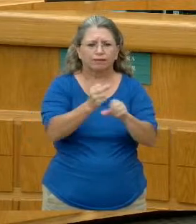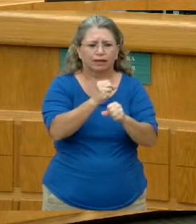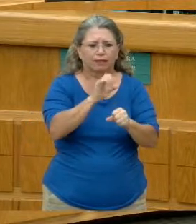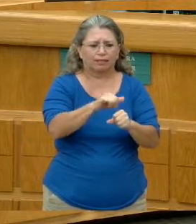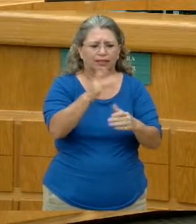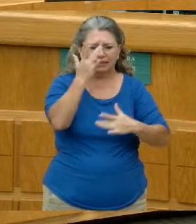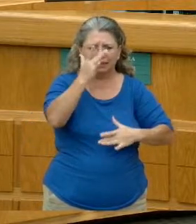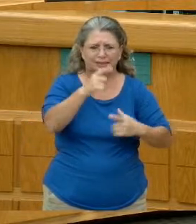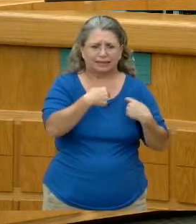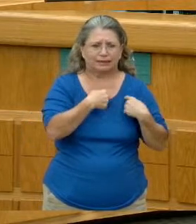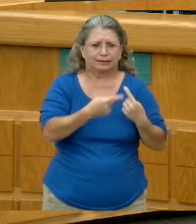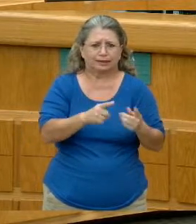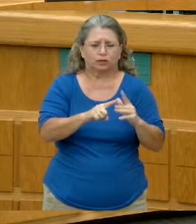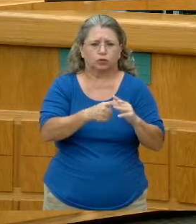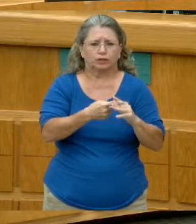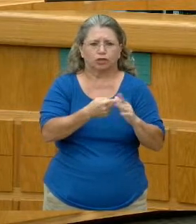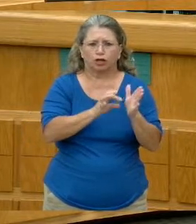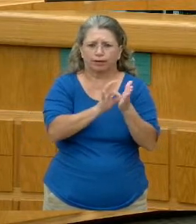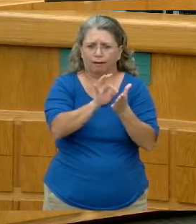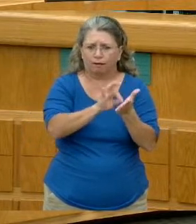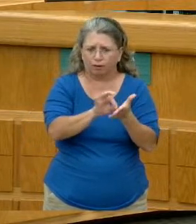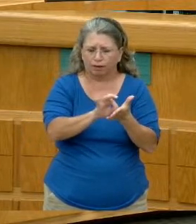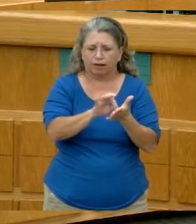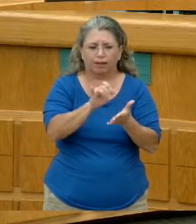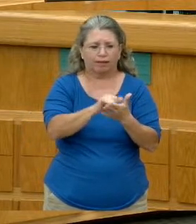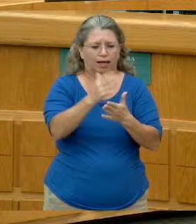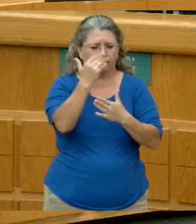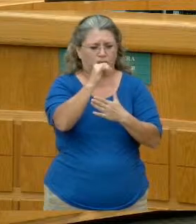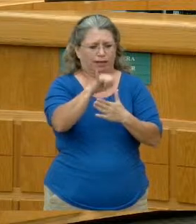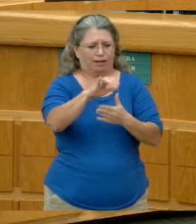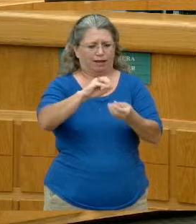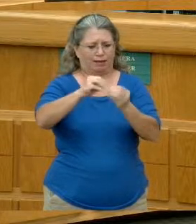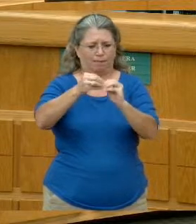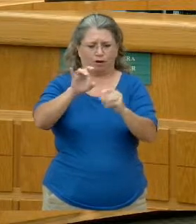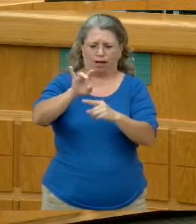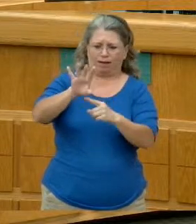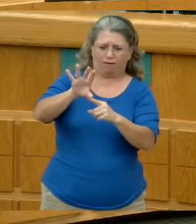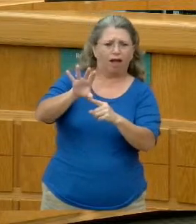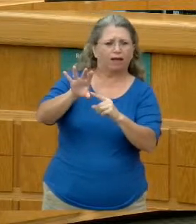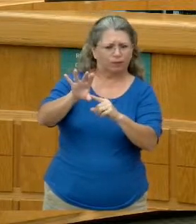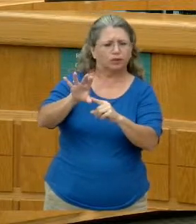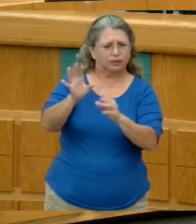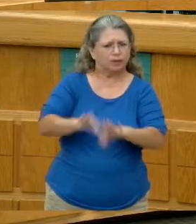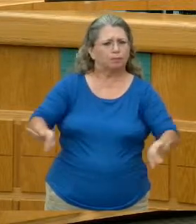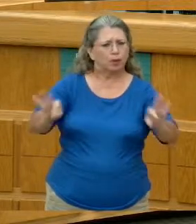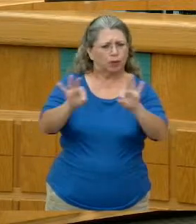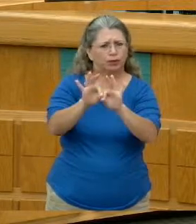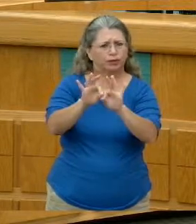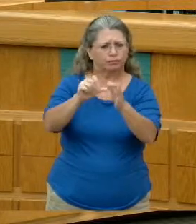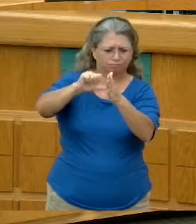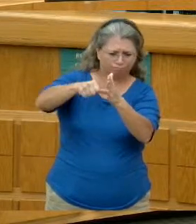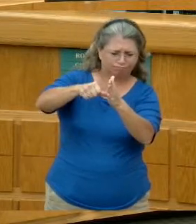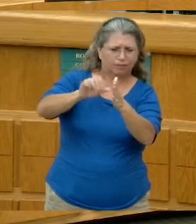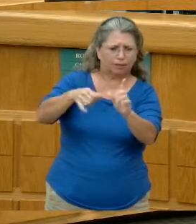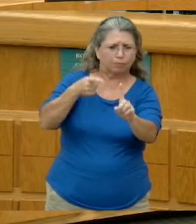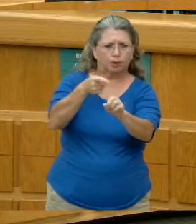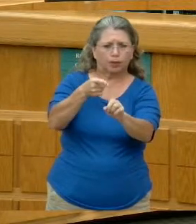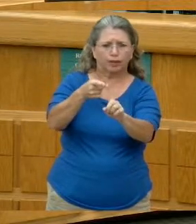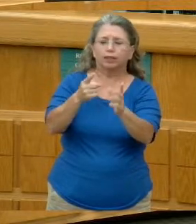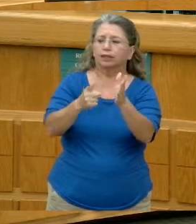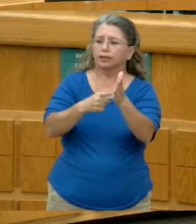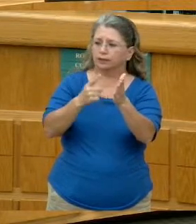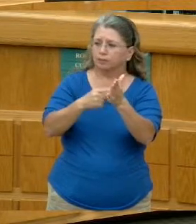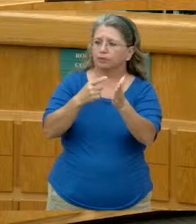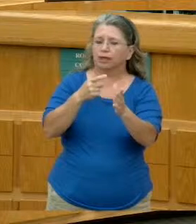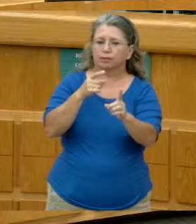we started counting. And so that's why that number is so important. It's to illustrate that point. And sometimes points like that take